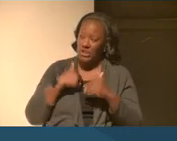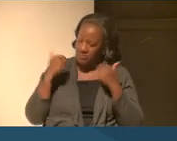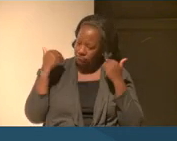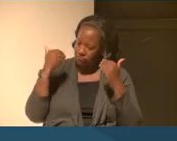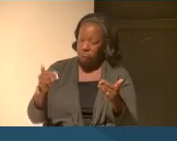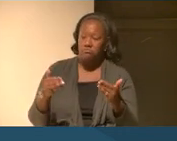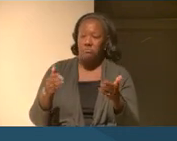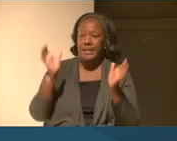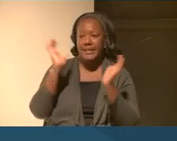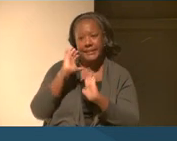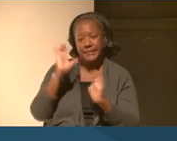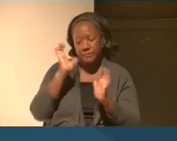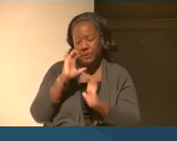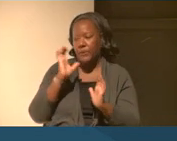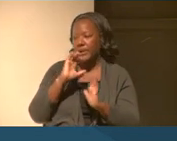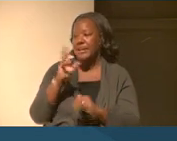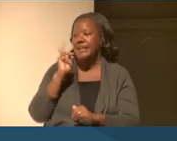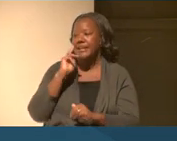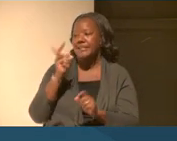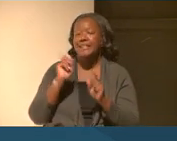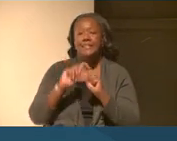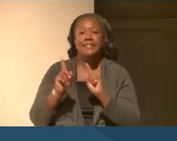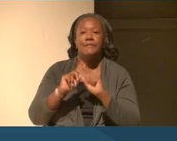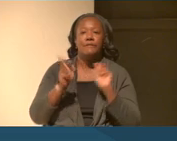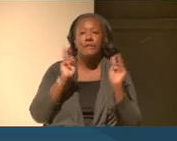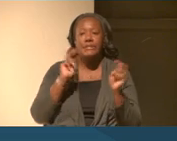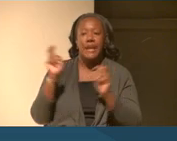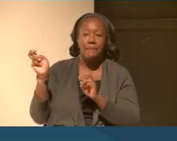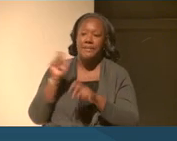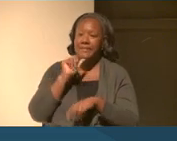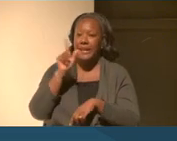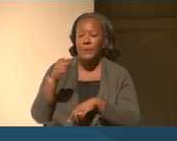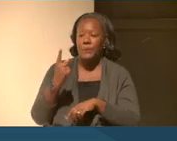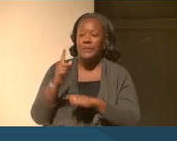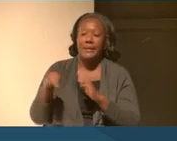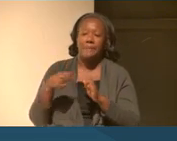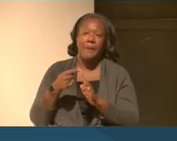just exploring it in all sorts of different topics, not just about the environment, actually.